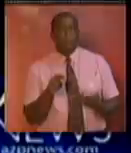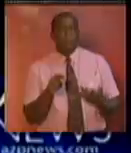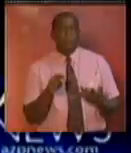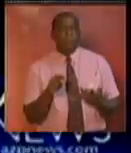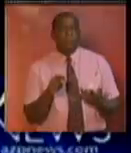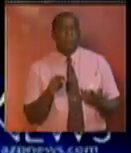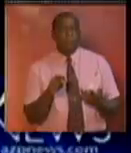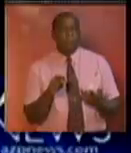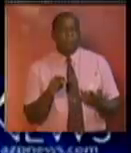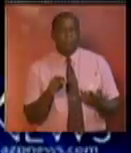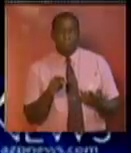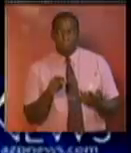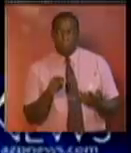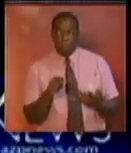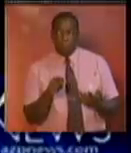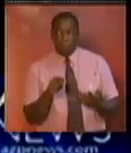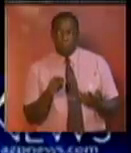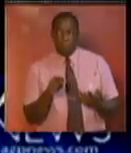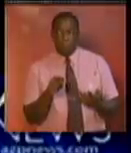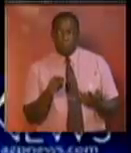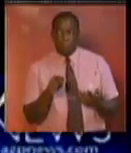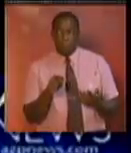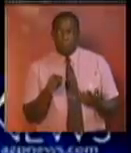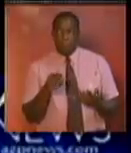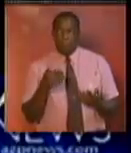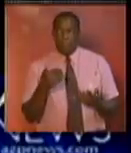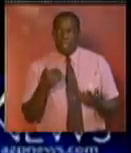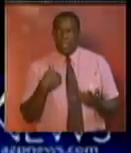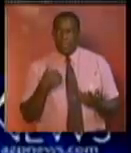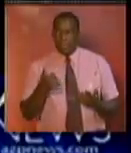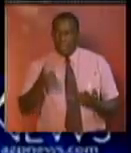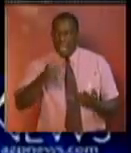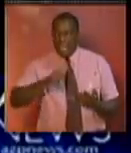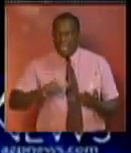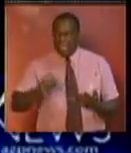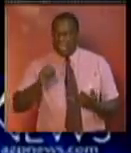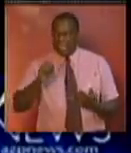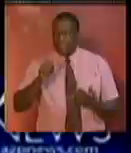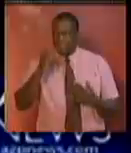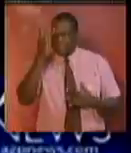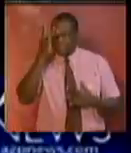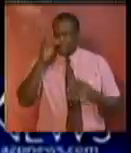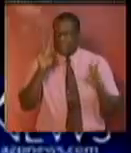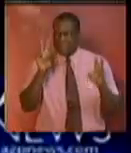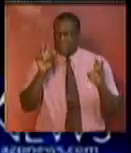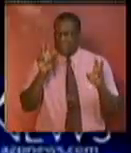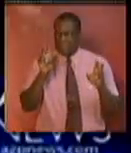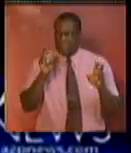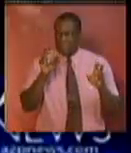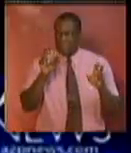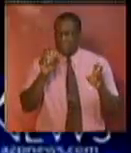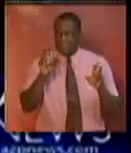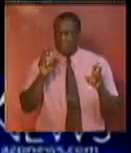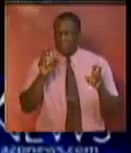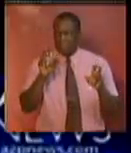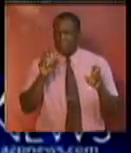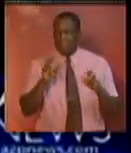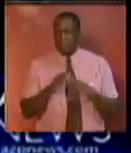Miss C among children? And can you tell me how many of those cases we have